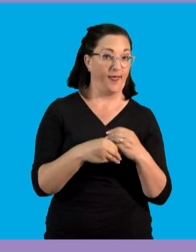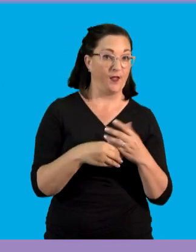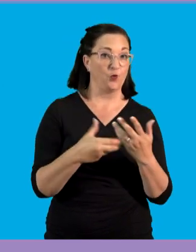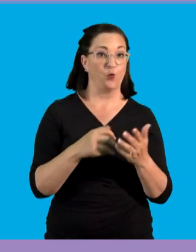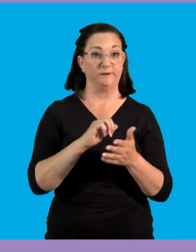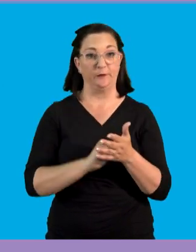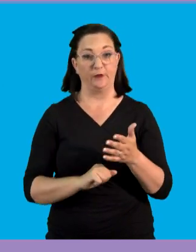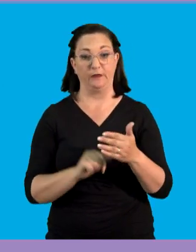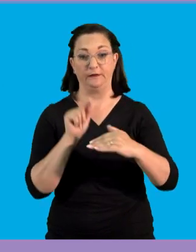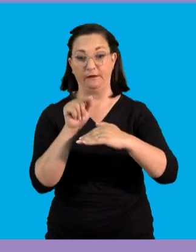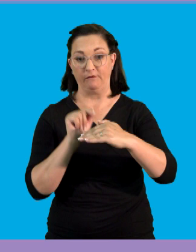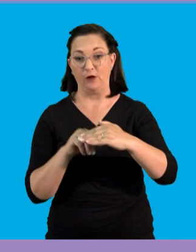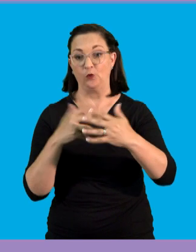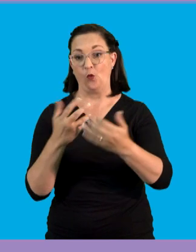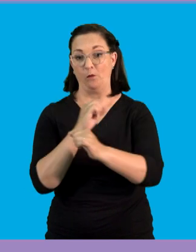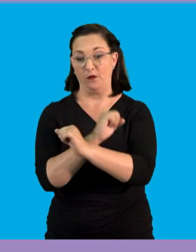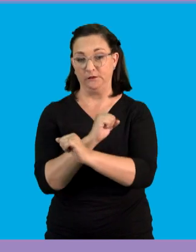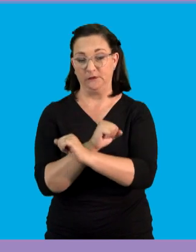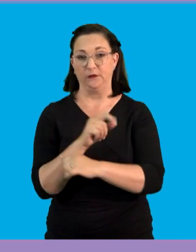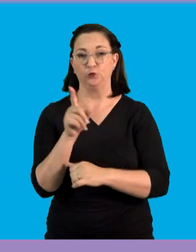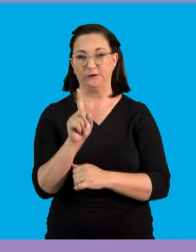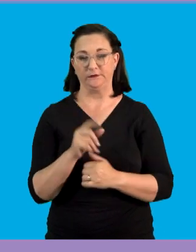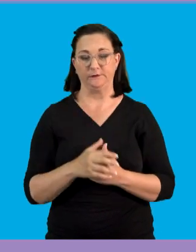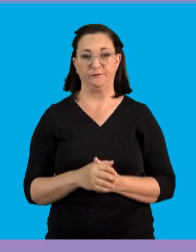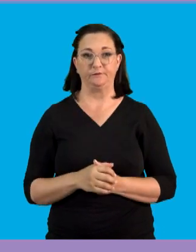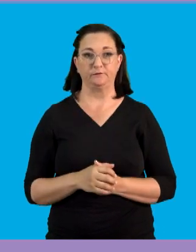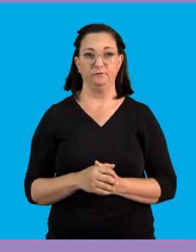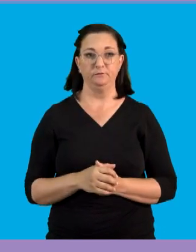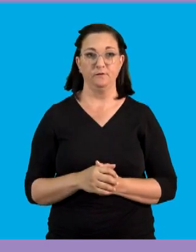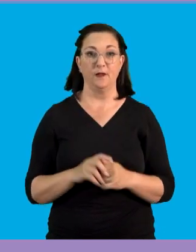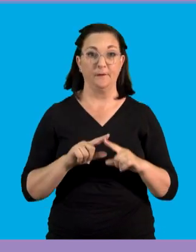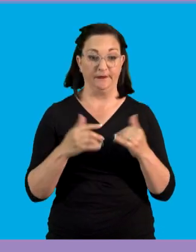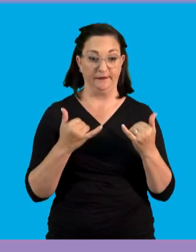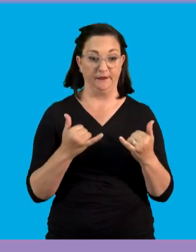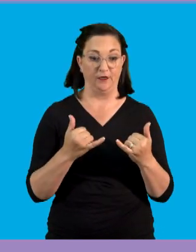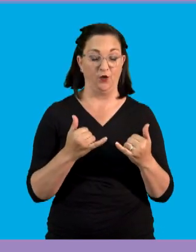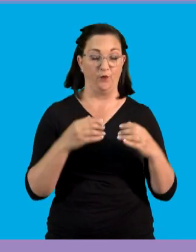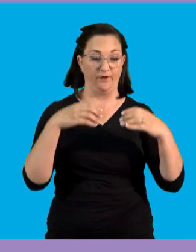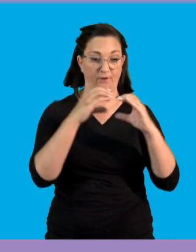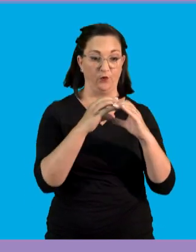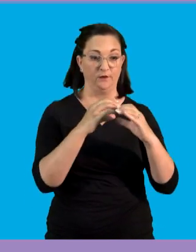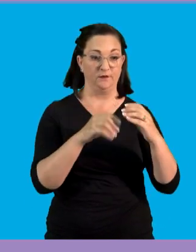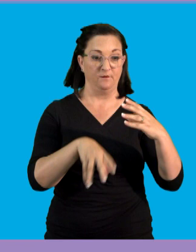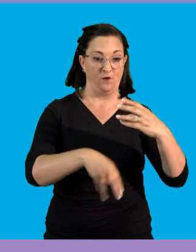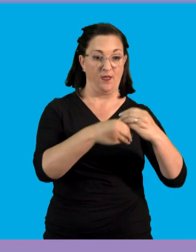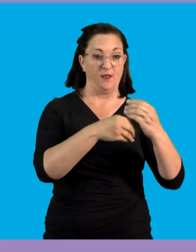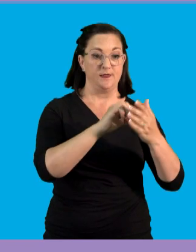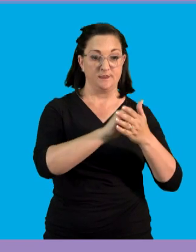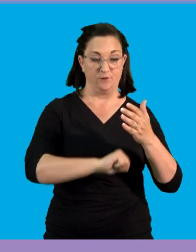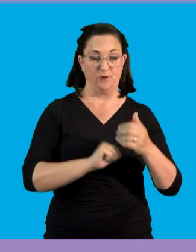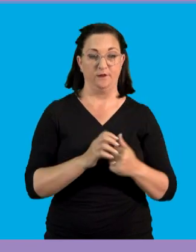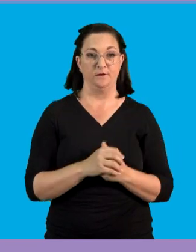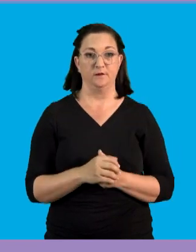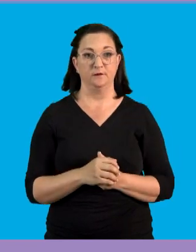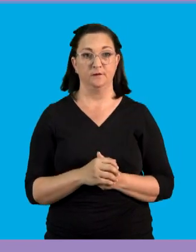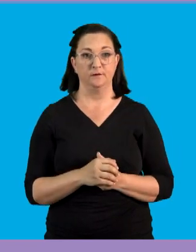adding, subtracting, dividing, or multiplying. In this lesson, we are focusing on adding and subtraction. So our